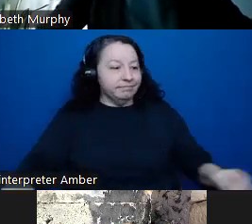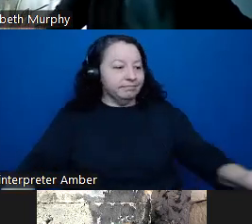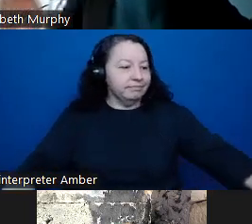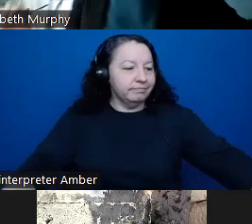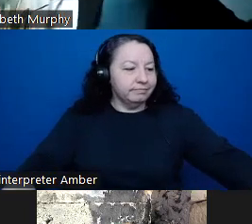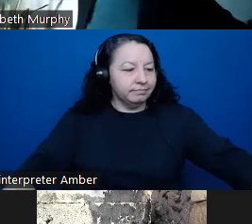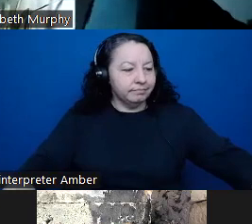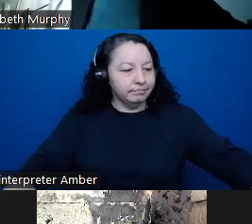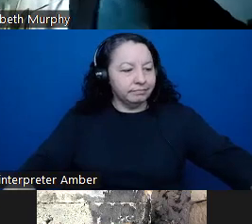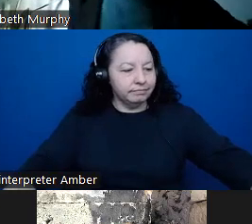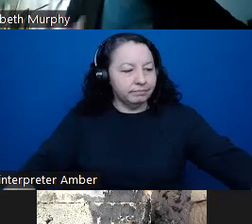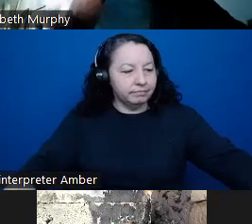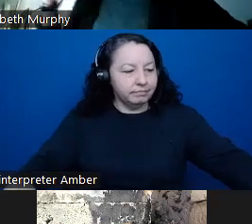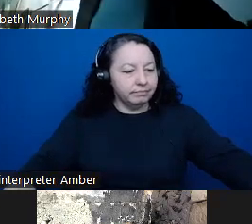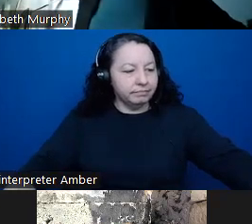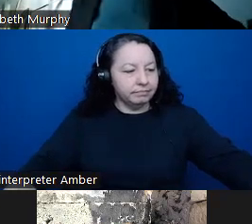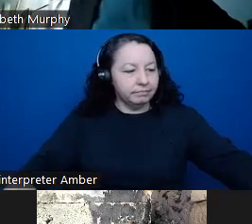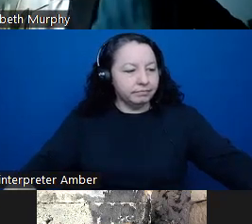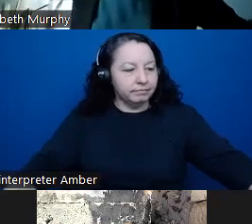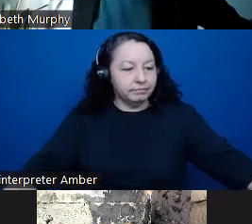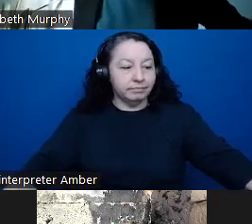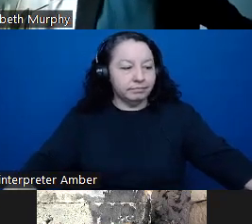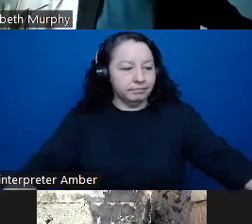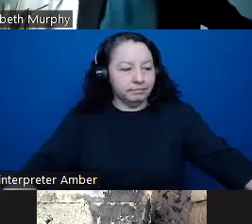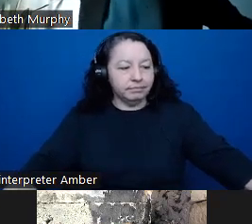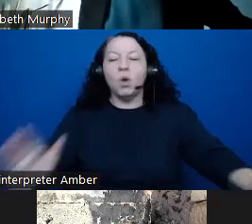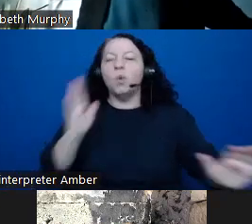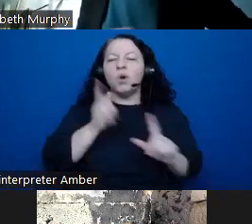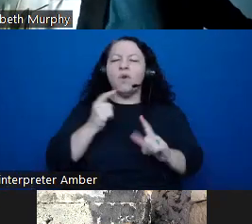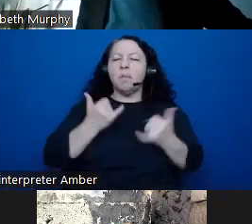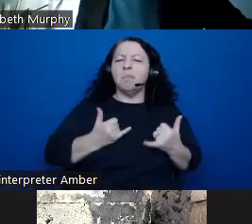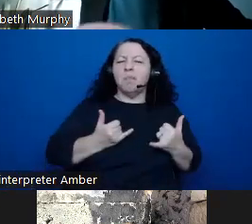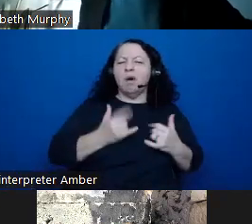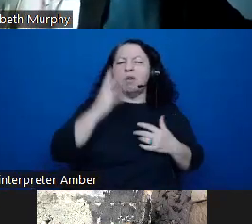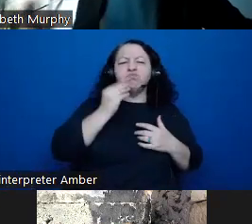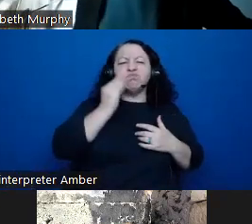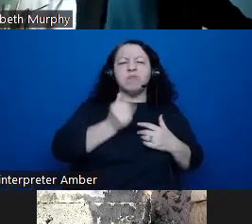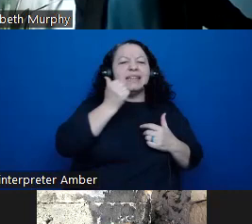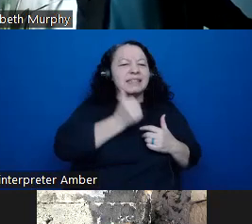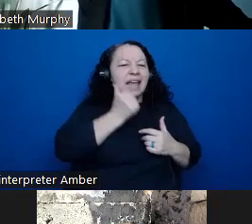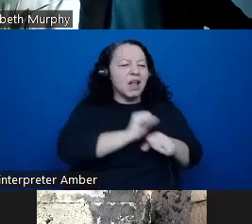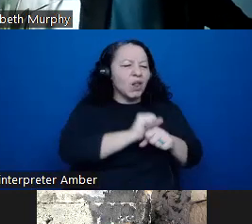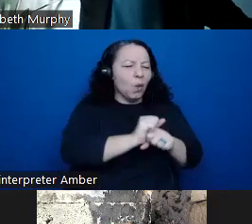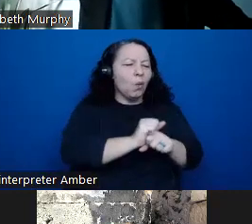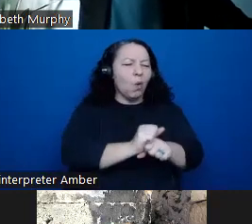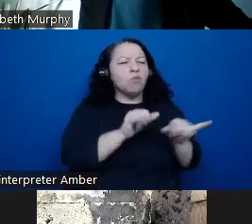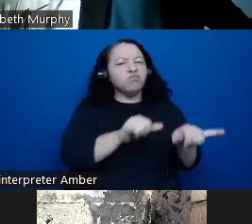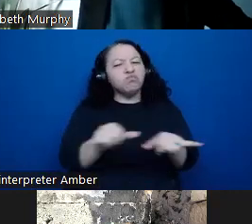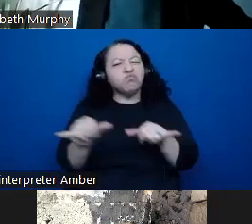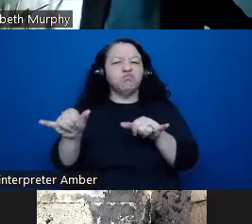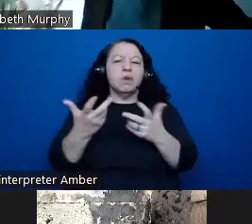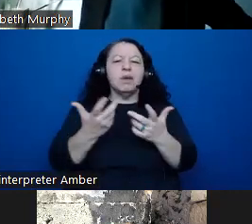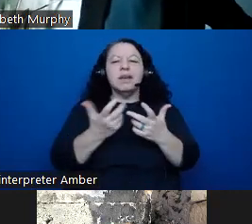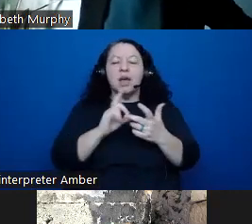Ooh, there we go. Now, we know from our modern experience that daily work routines frame and structure our everyday